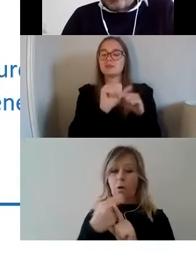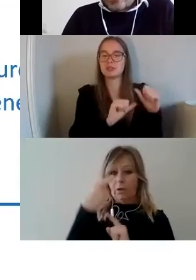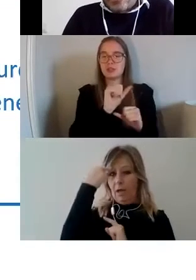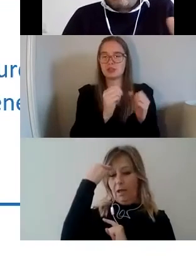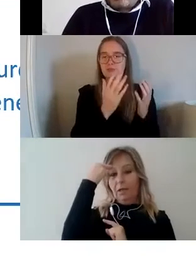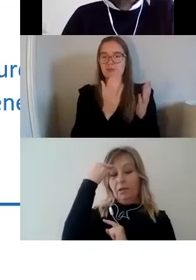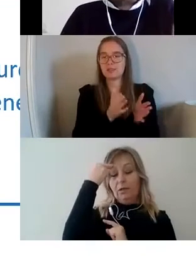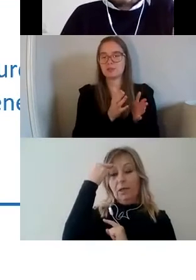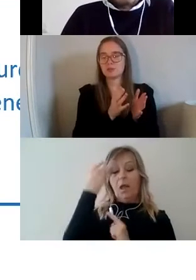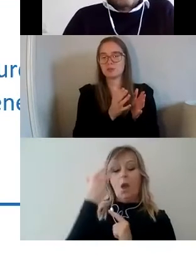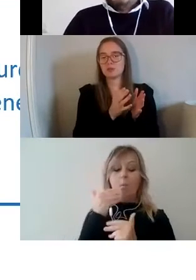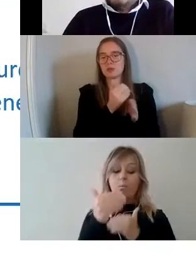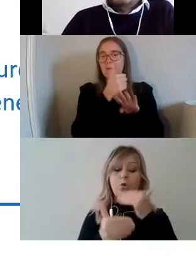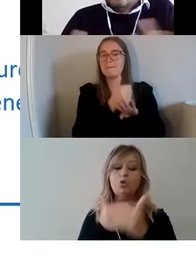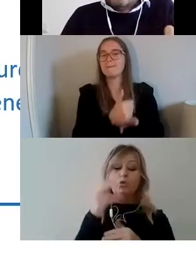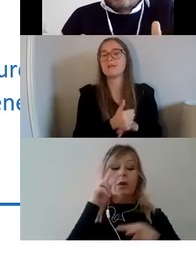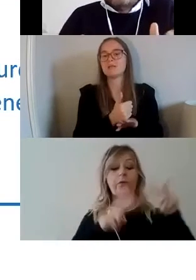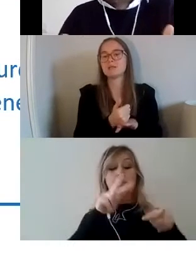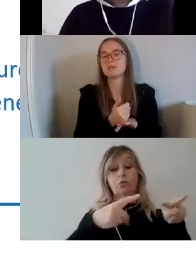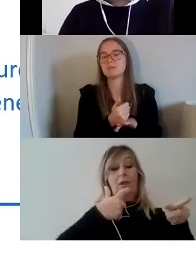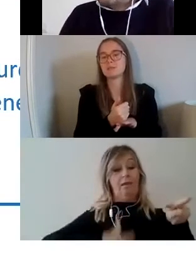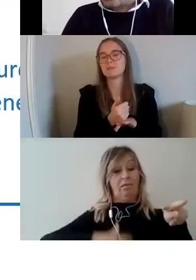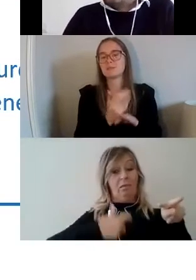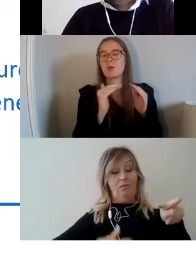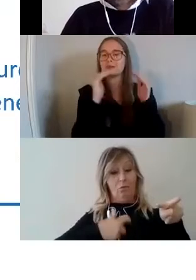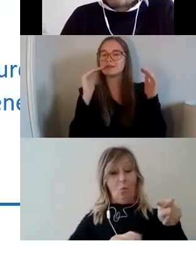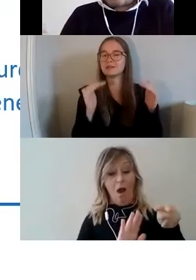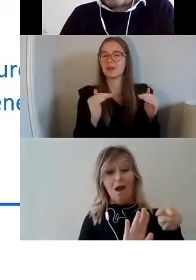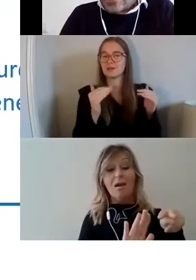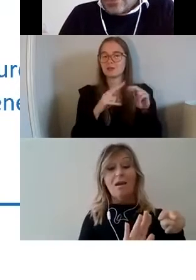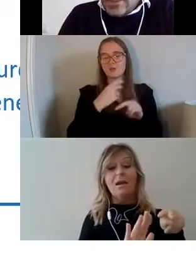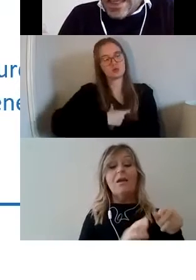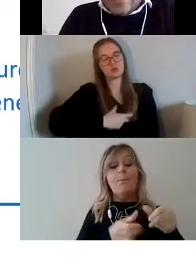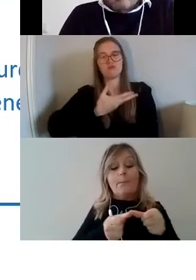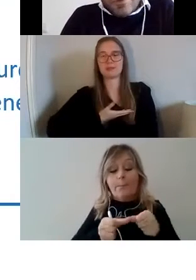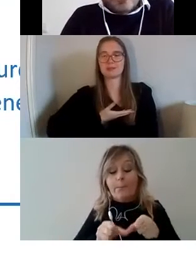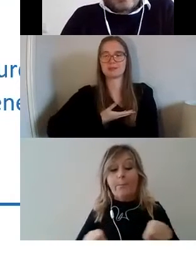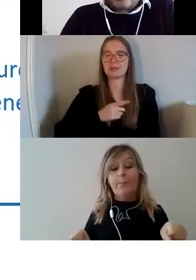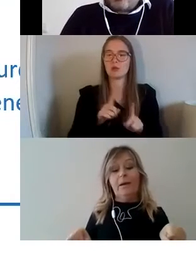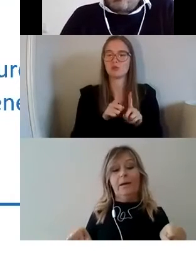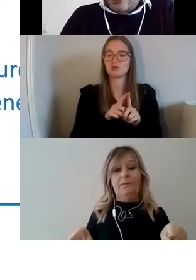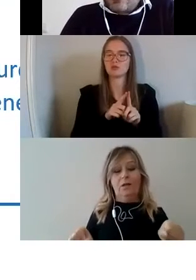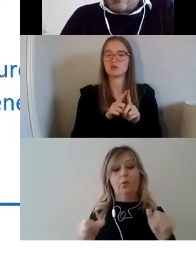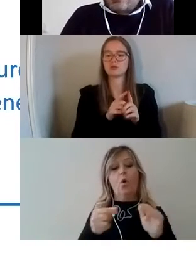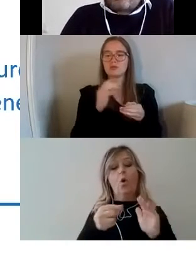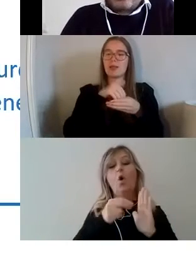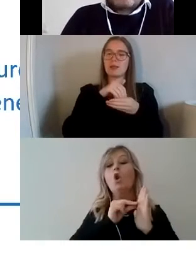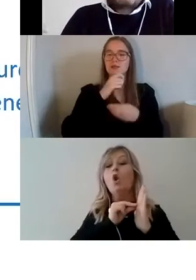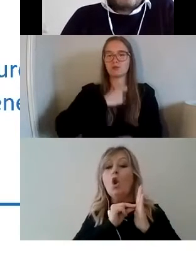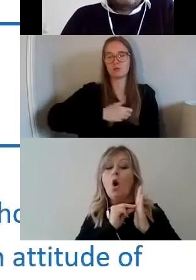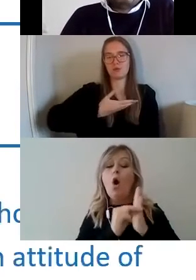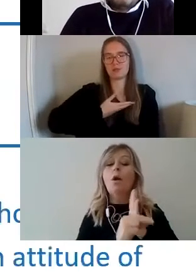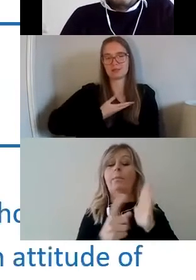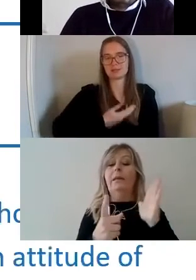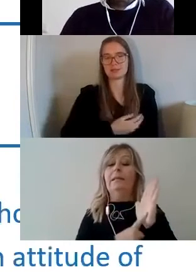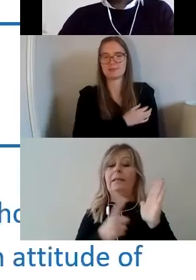a process that is based already on the standards of human rights and the implementation of human rights as